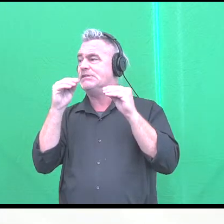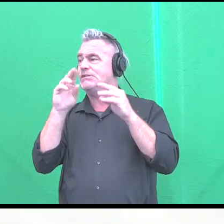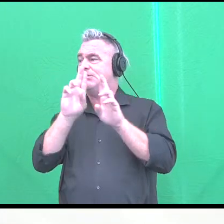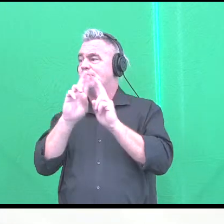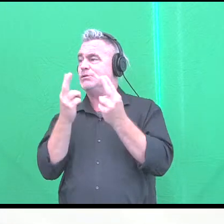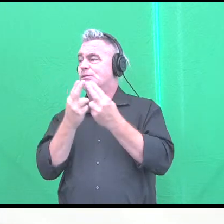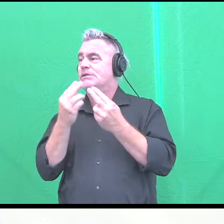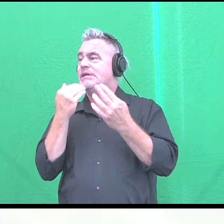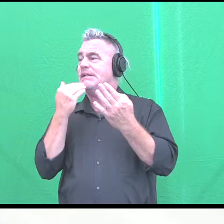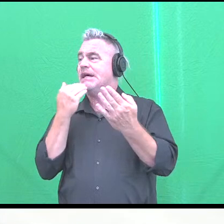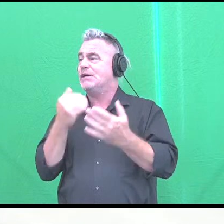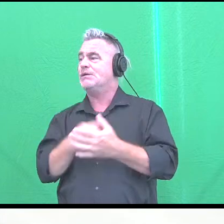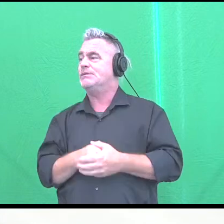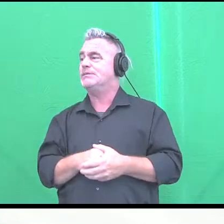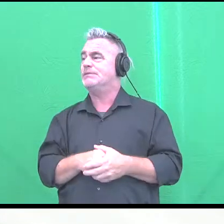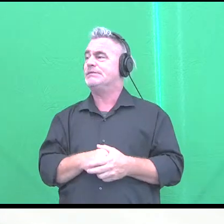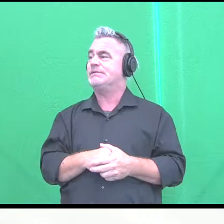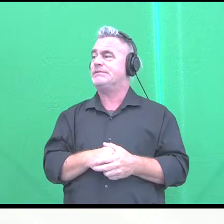much.